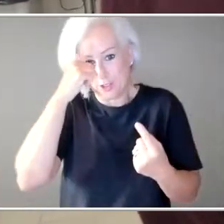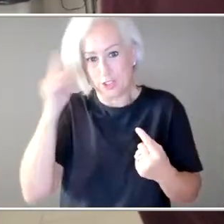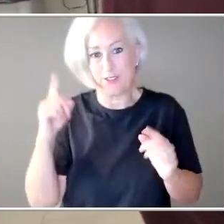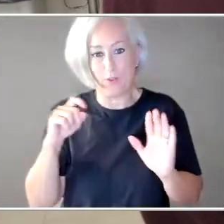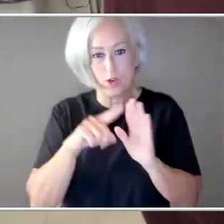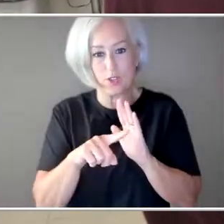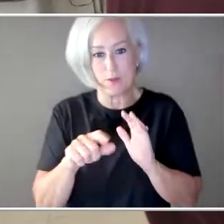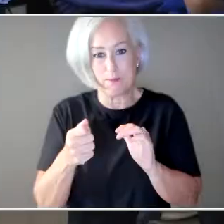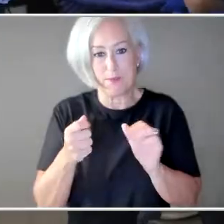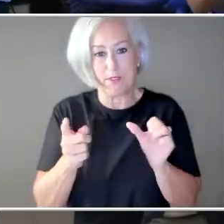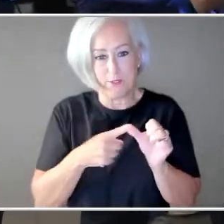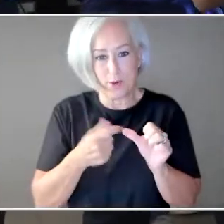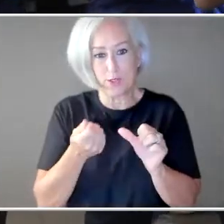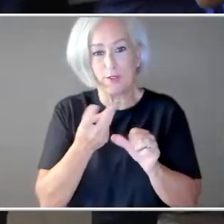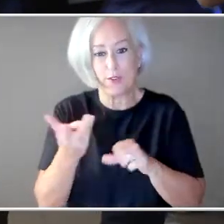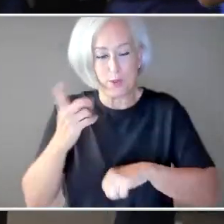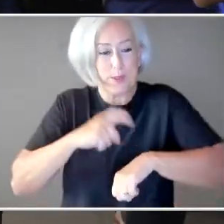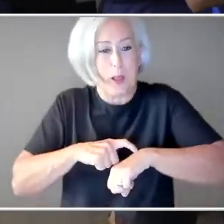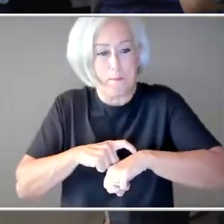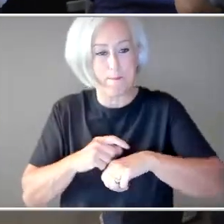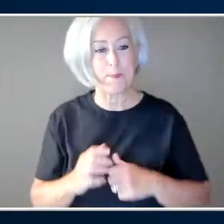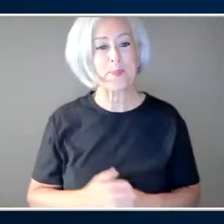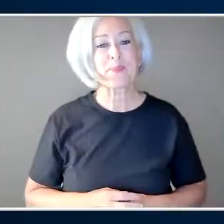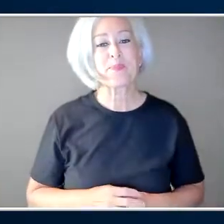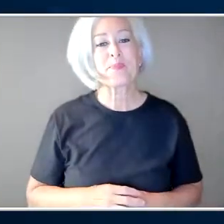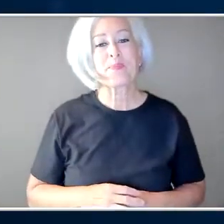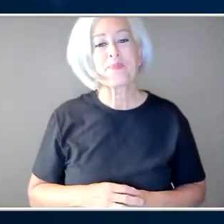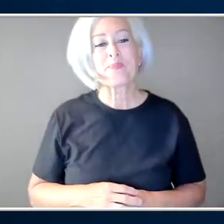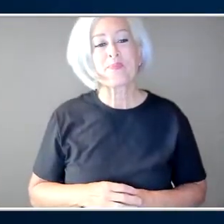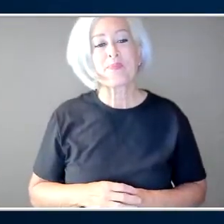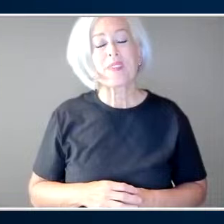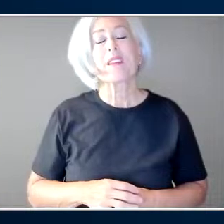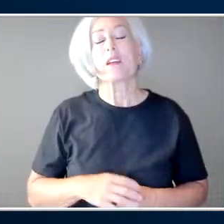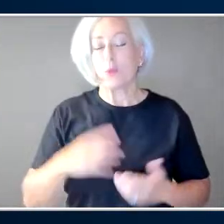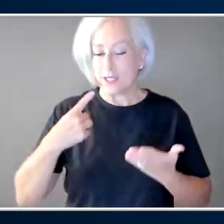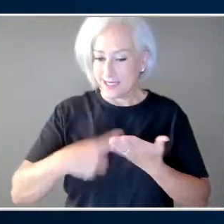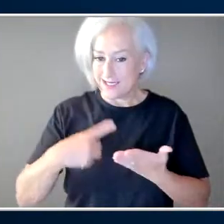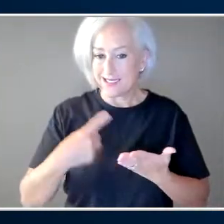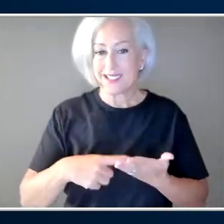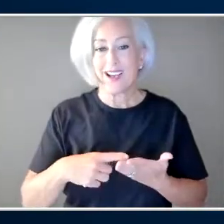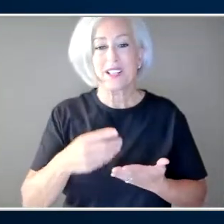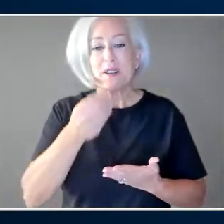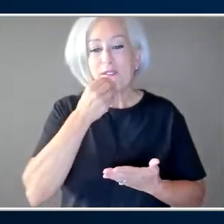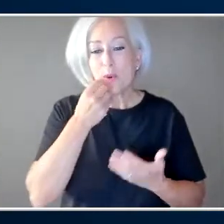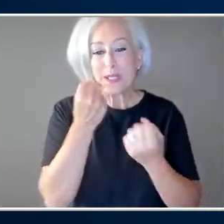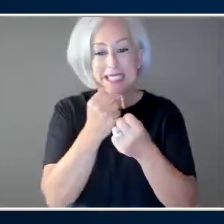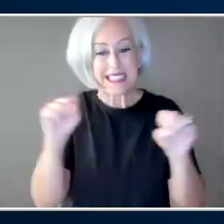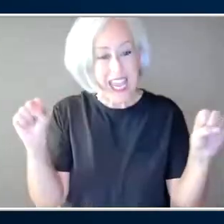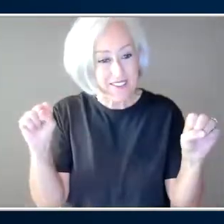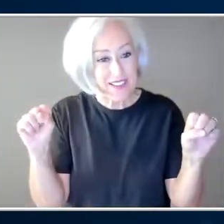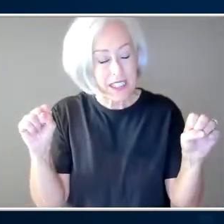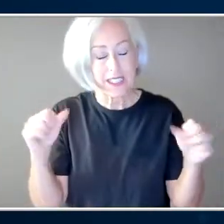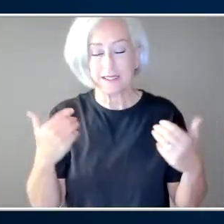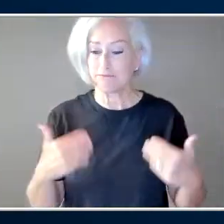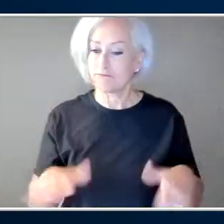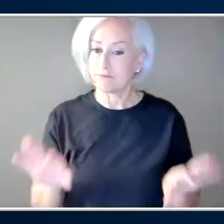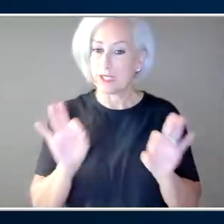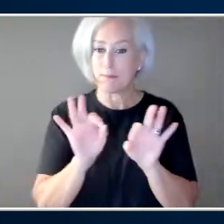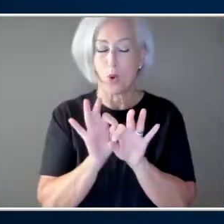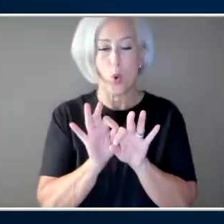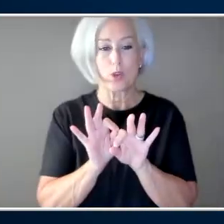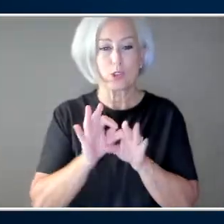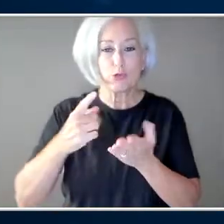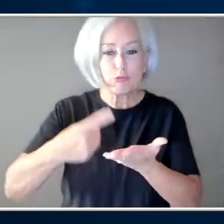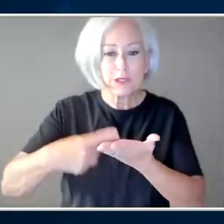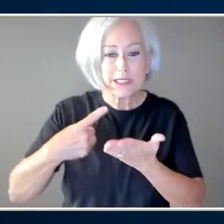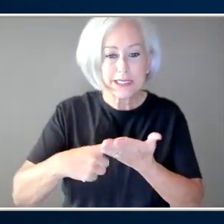times, and then we talk about food safety. You know, it's so important to talk about, you know, how long